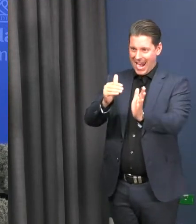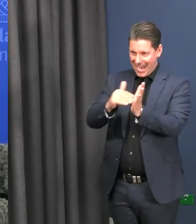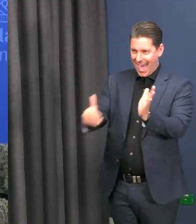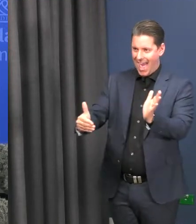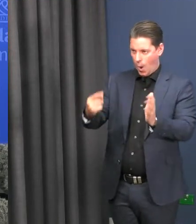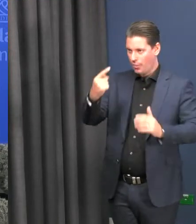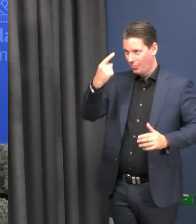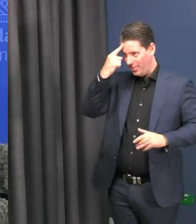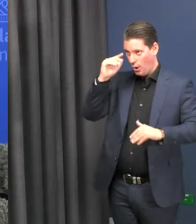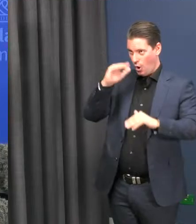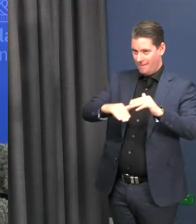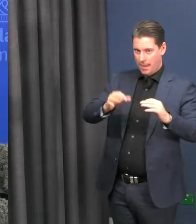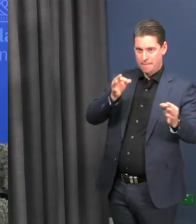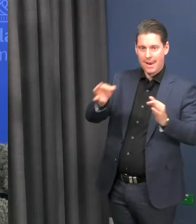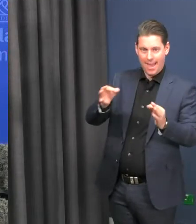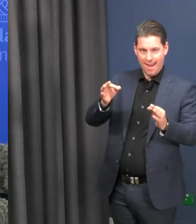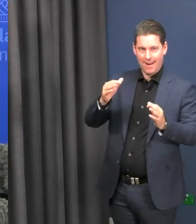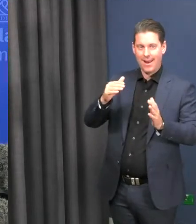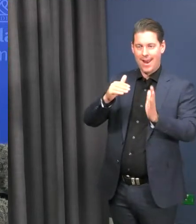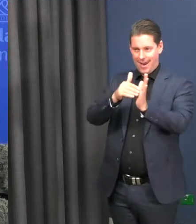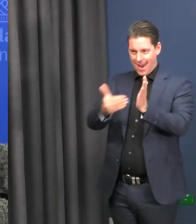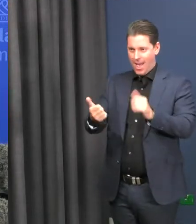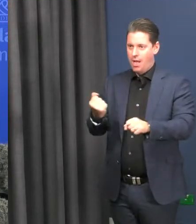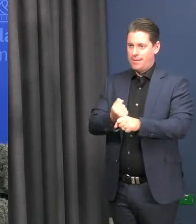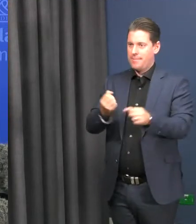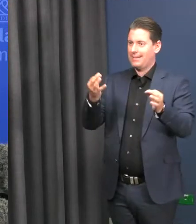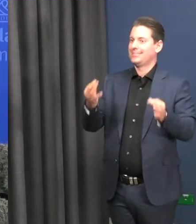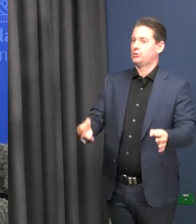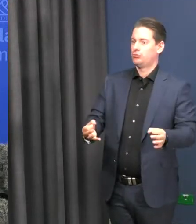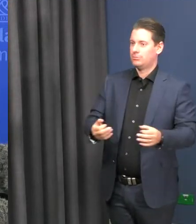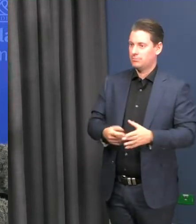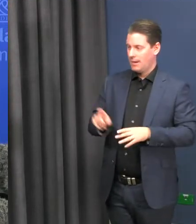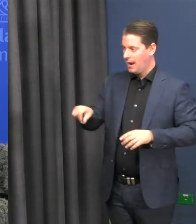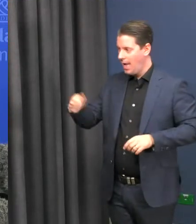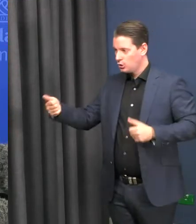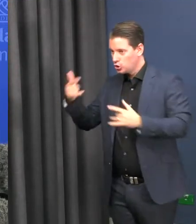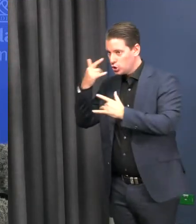be thinking about it, and now's the time to be talking about to your neighbour about it, I